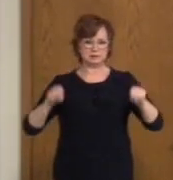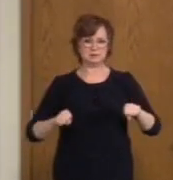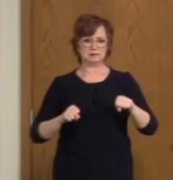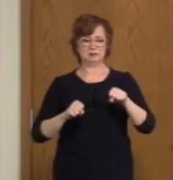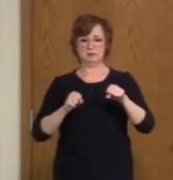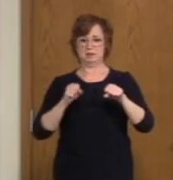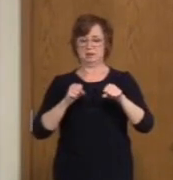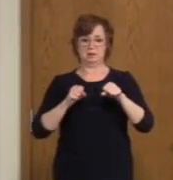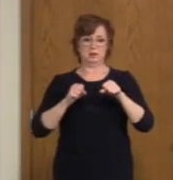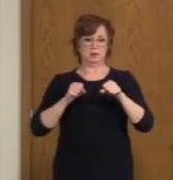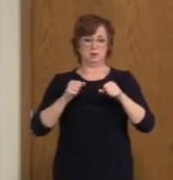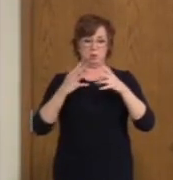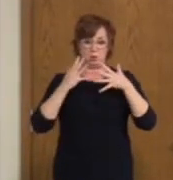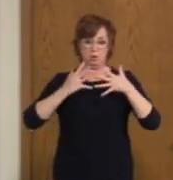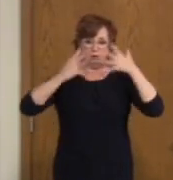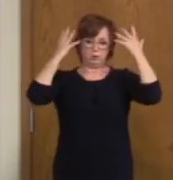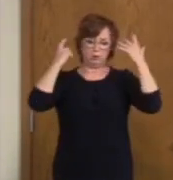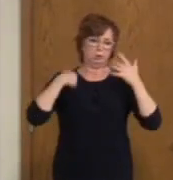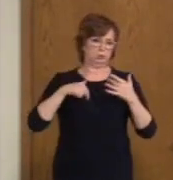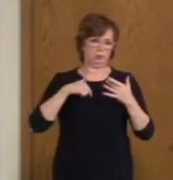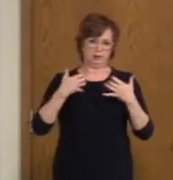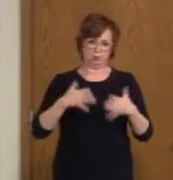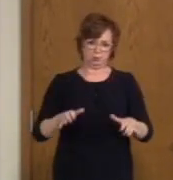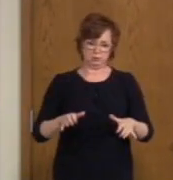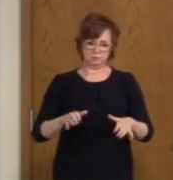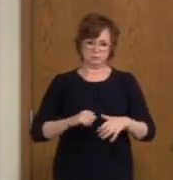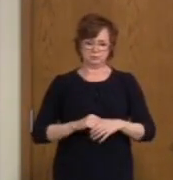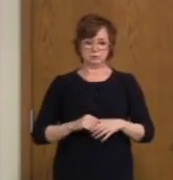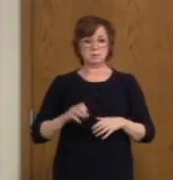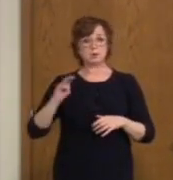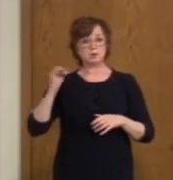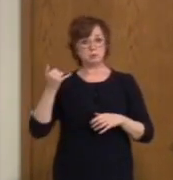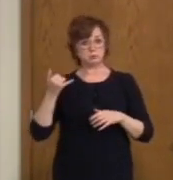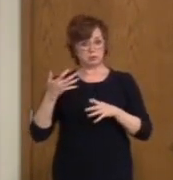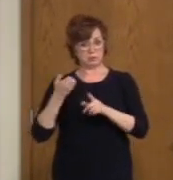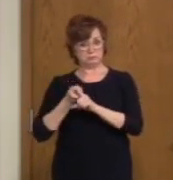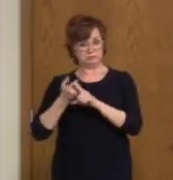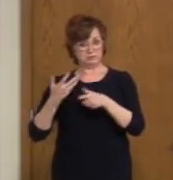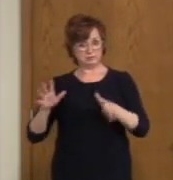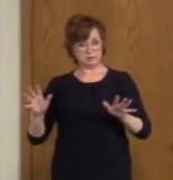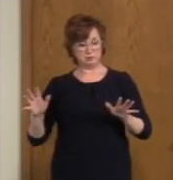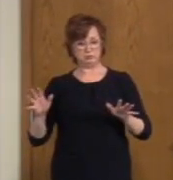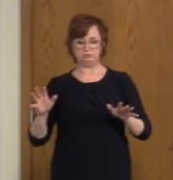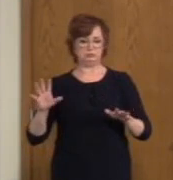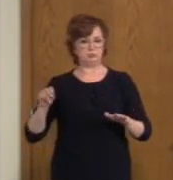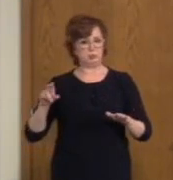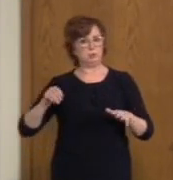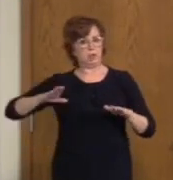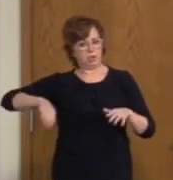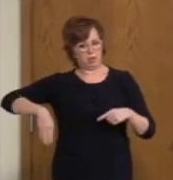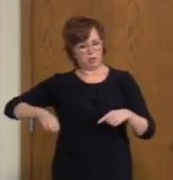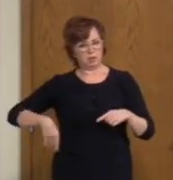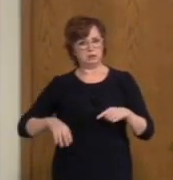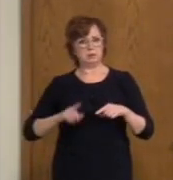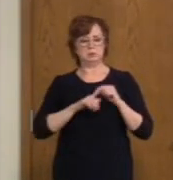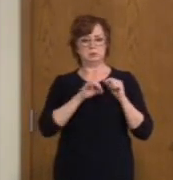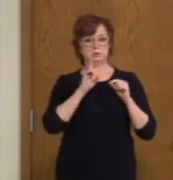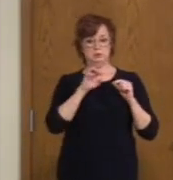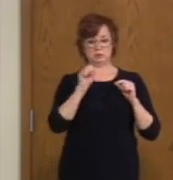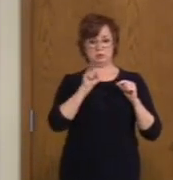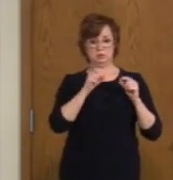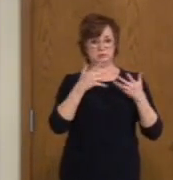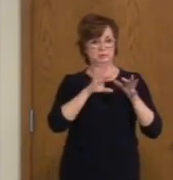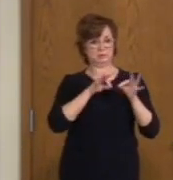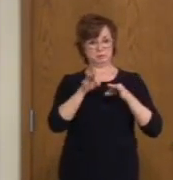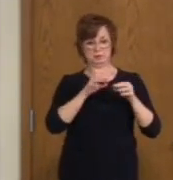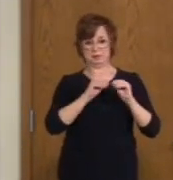to Moose Jaw, but we're just not at that point here yet today. But we are at the point where, and Dr. Shahab had said this very well, we